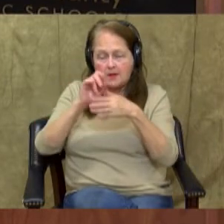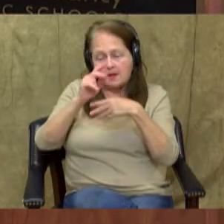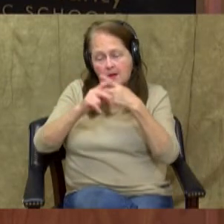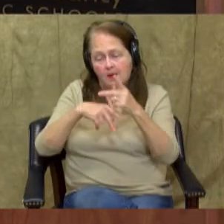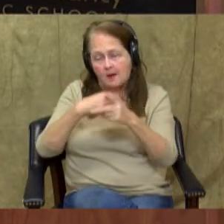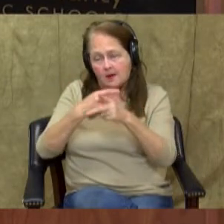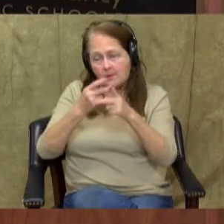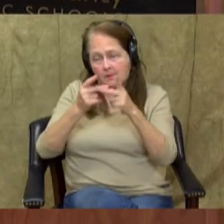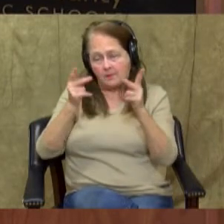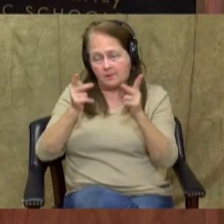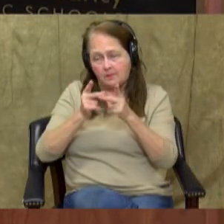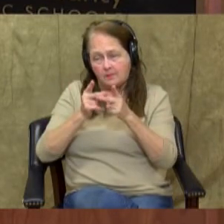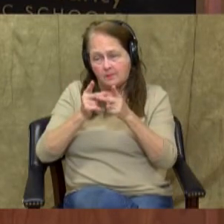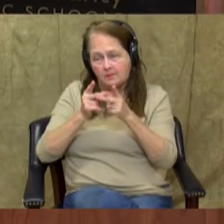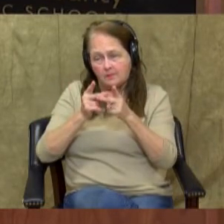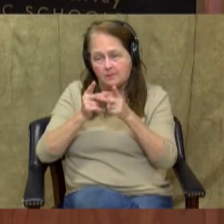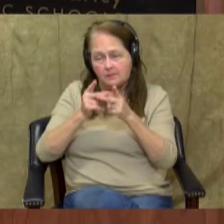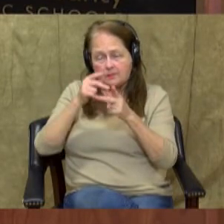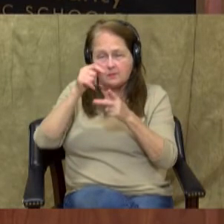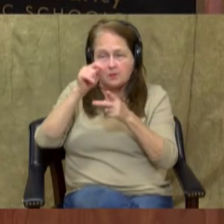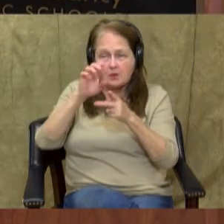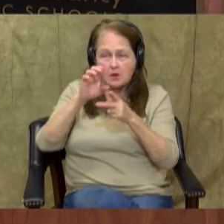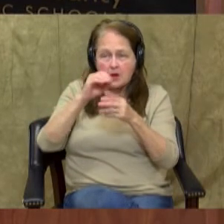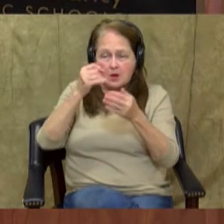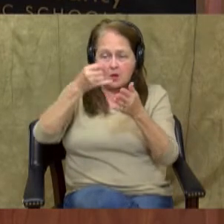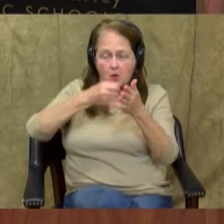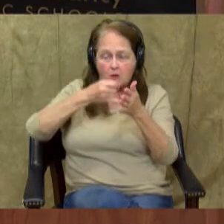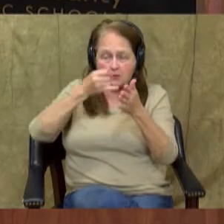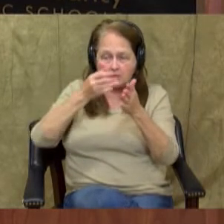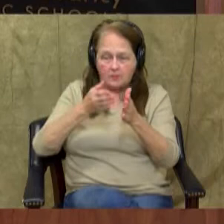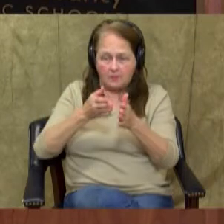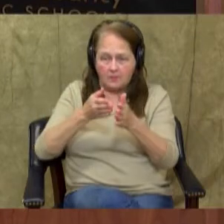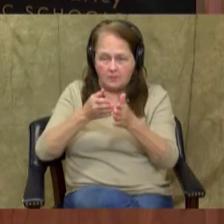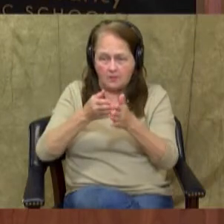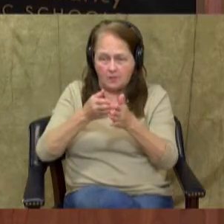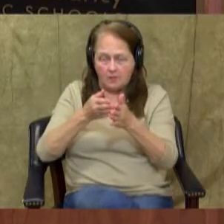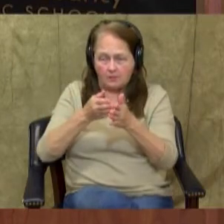places serve as centers of religion, politics, and art.